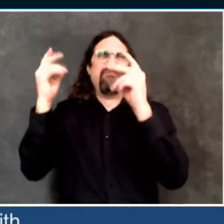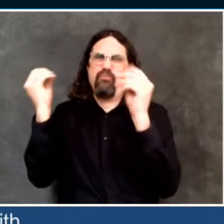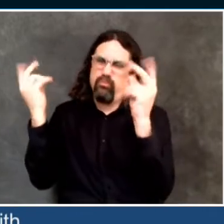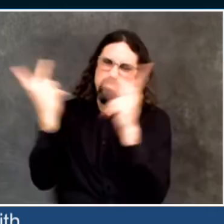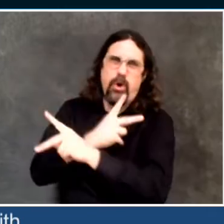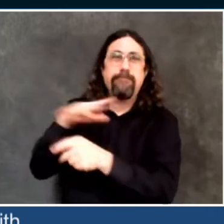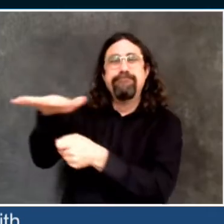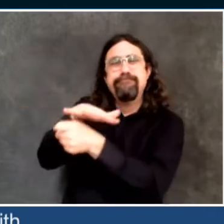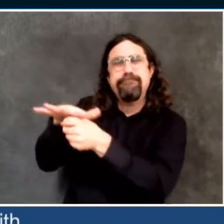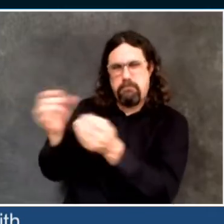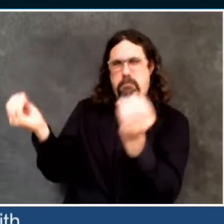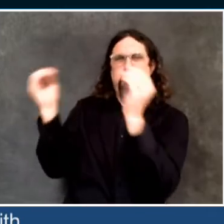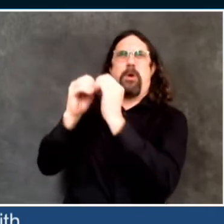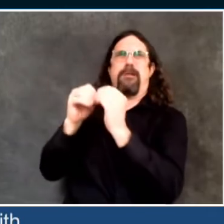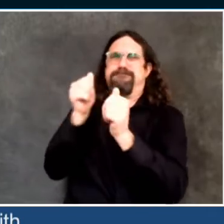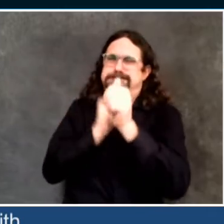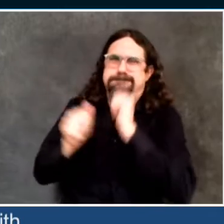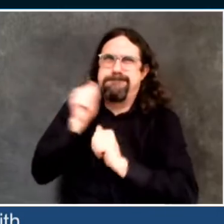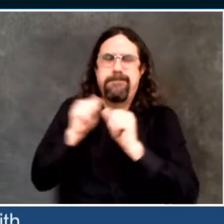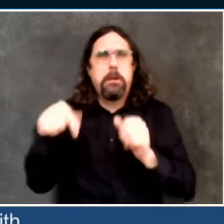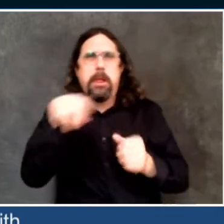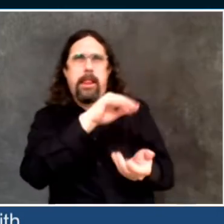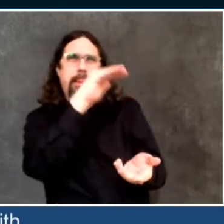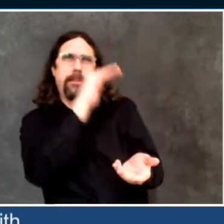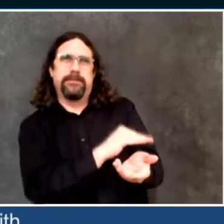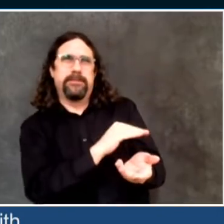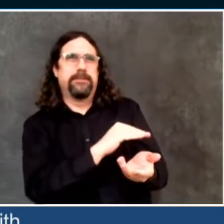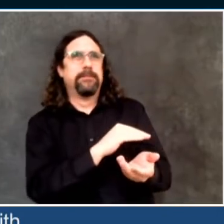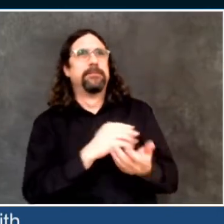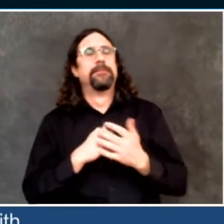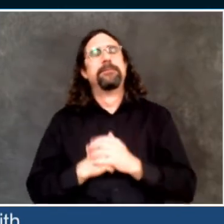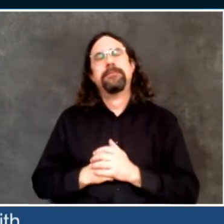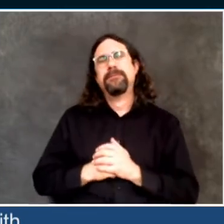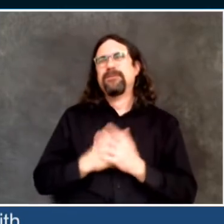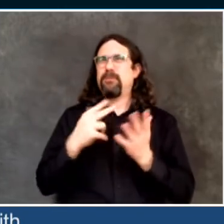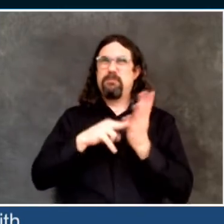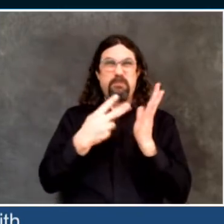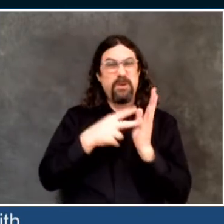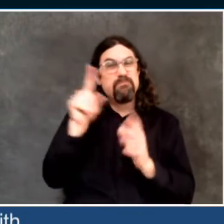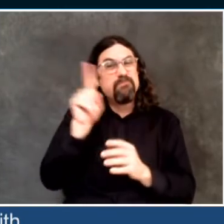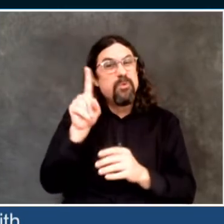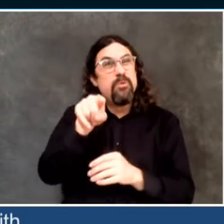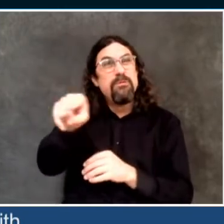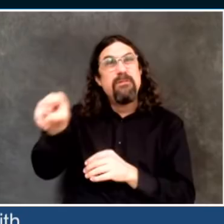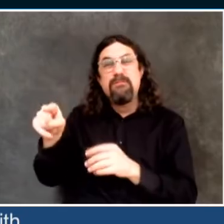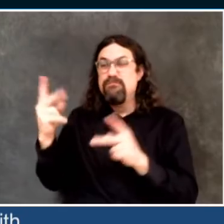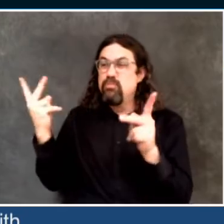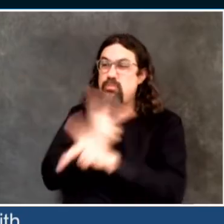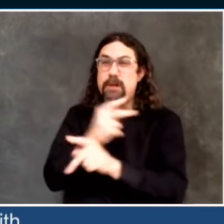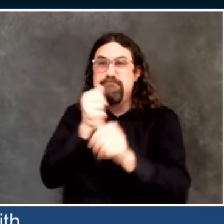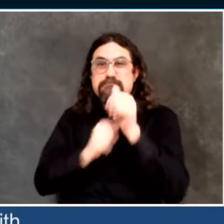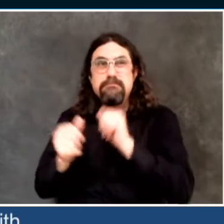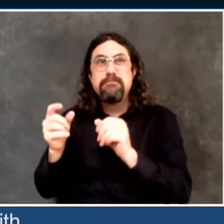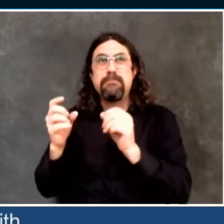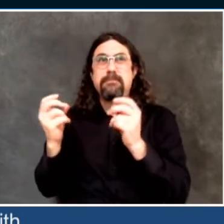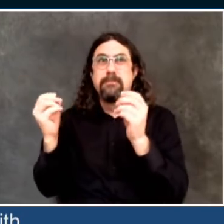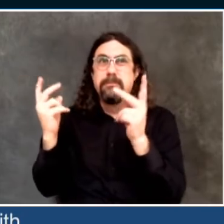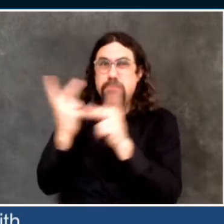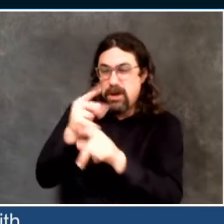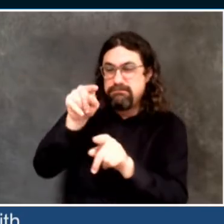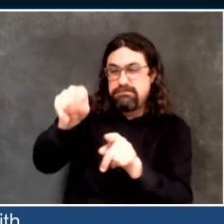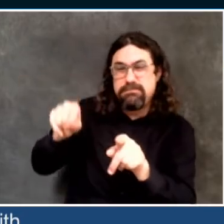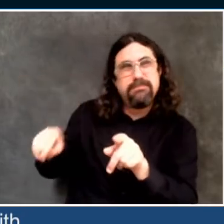double down on the strategies that reach people who are the most vulnerable now, because we're seeing these